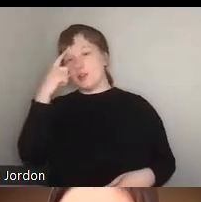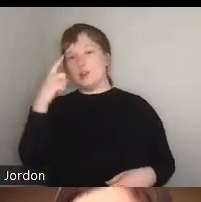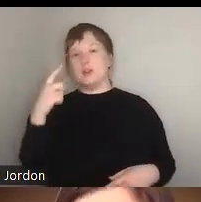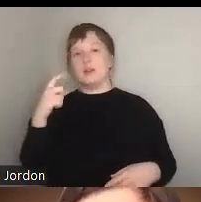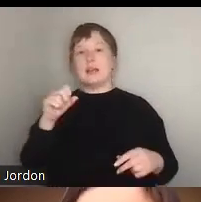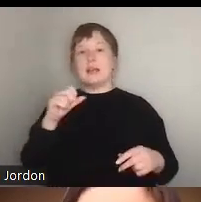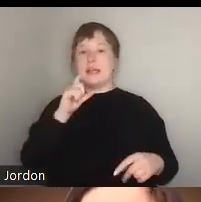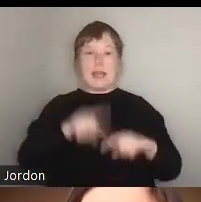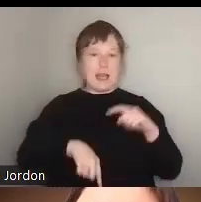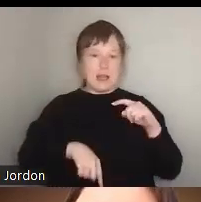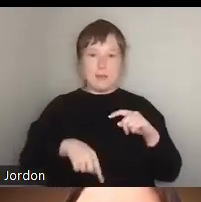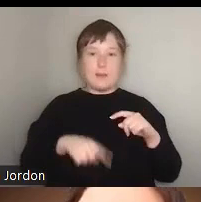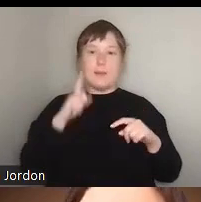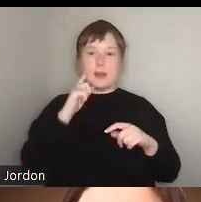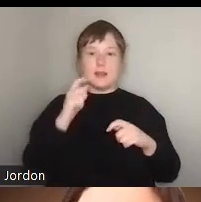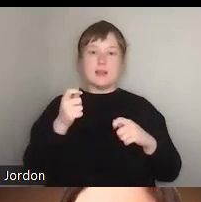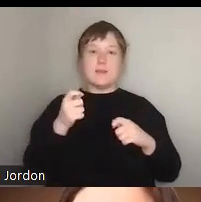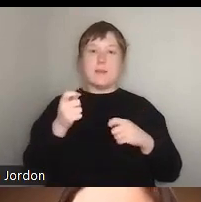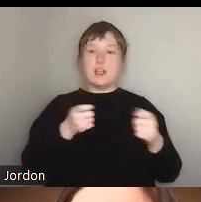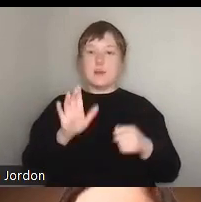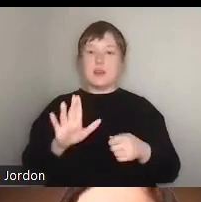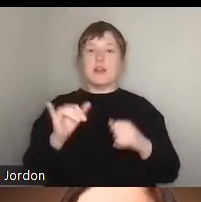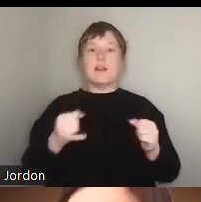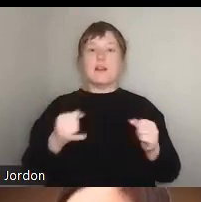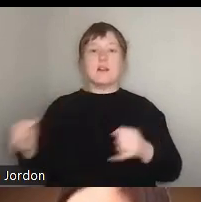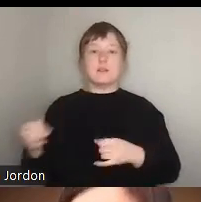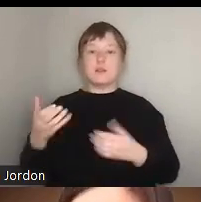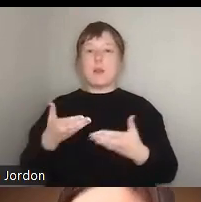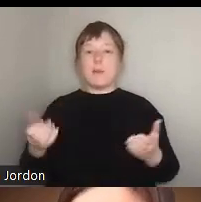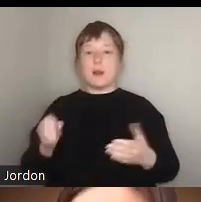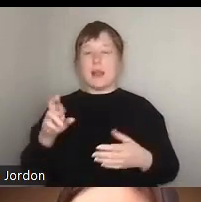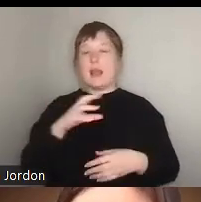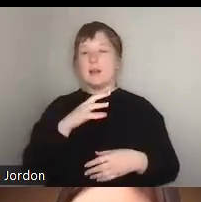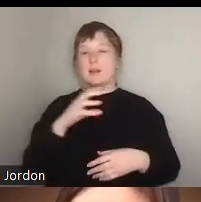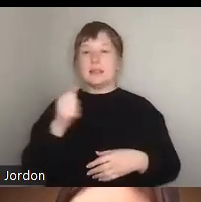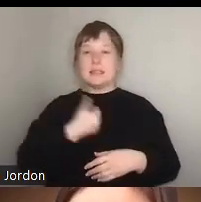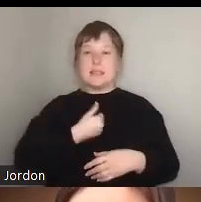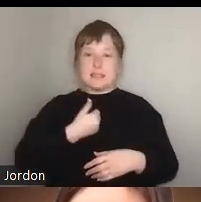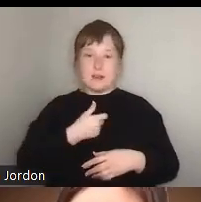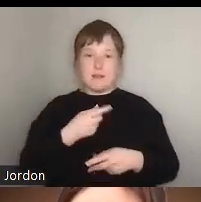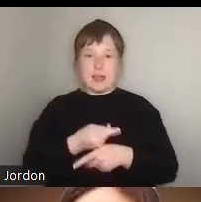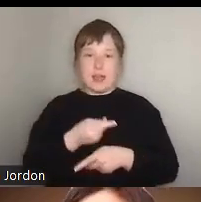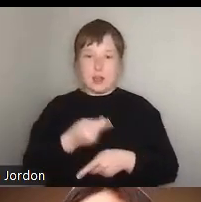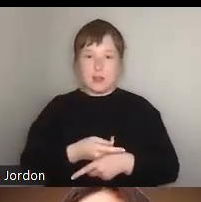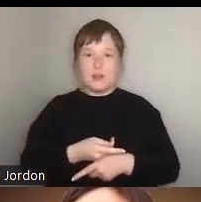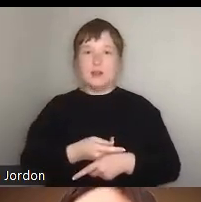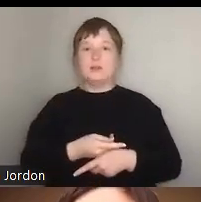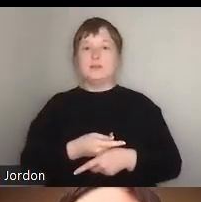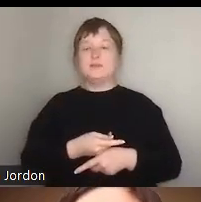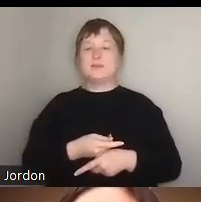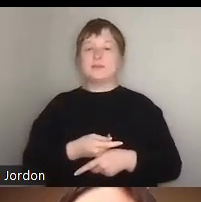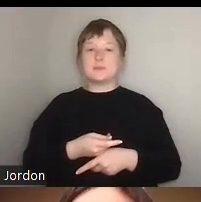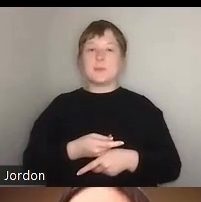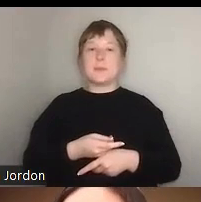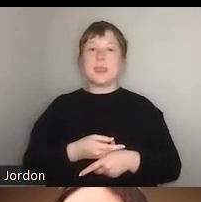management of the individual's property or providing self-care. Sorry, it's a little bit lengthy. And then when it says it's harmed